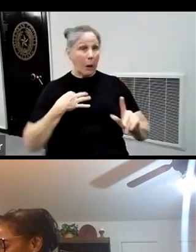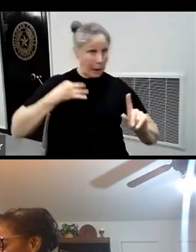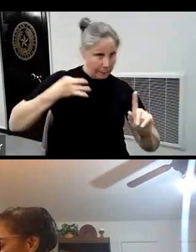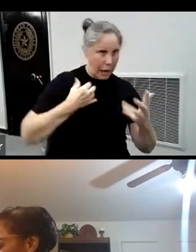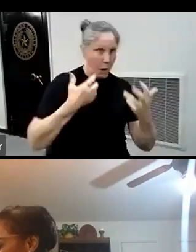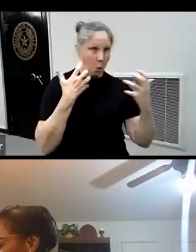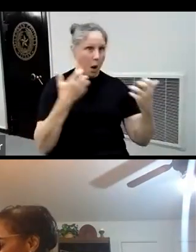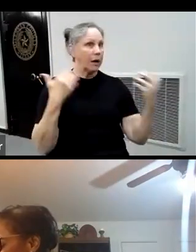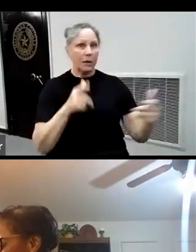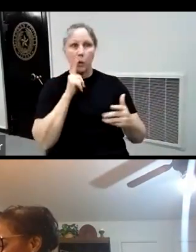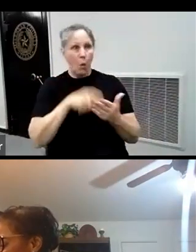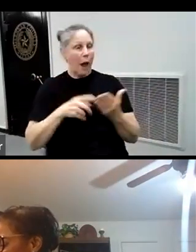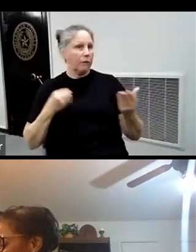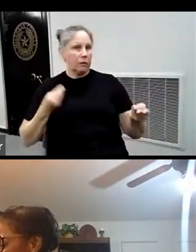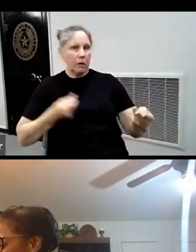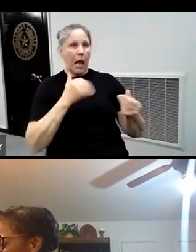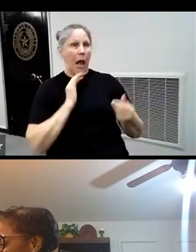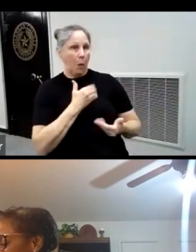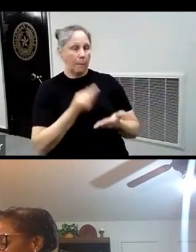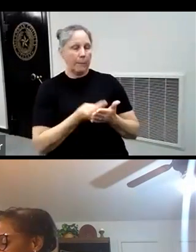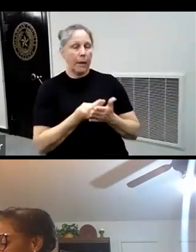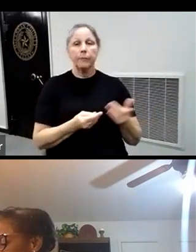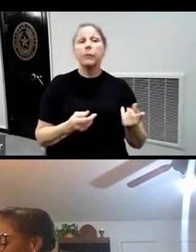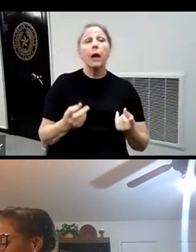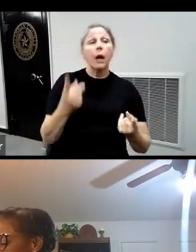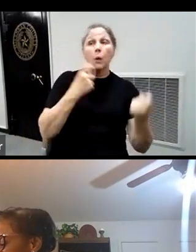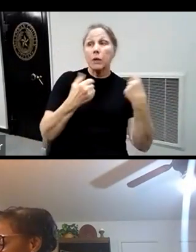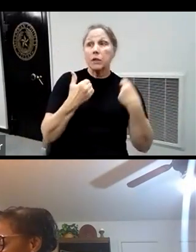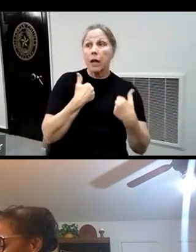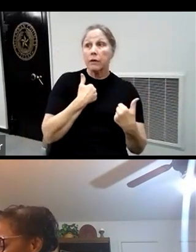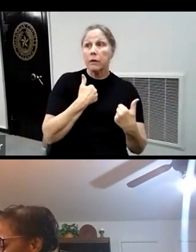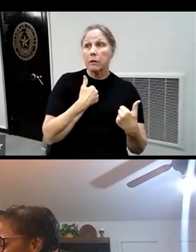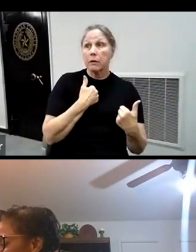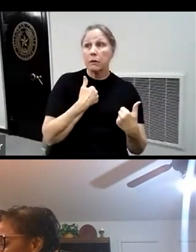this grant. Okay. Any questions anyone have?